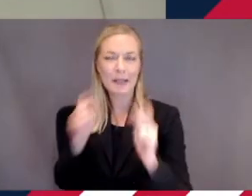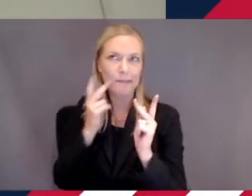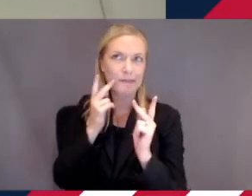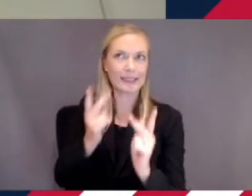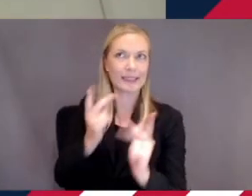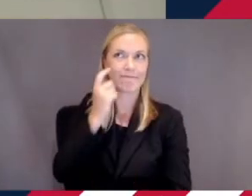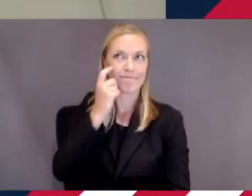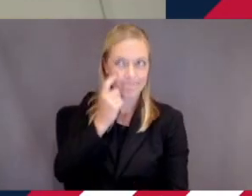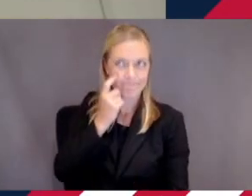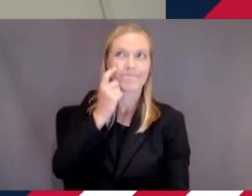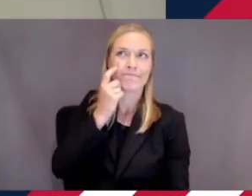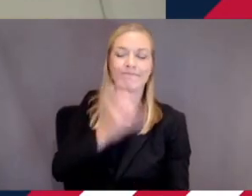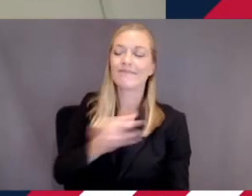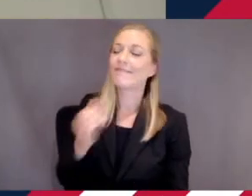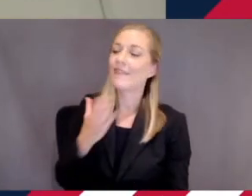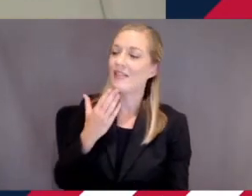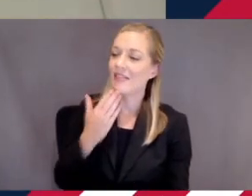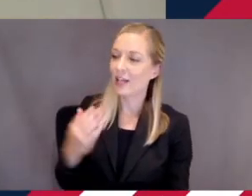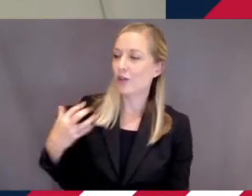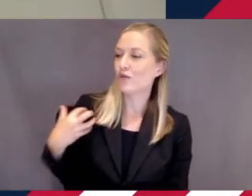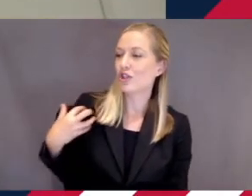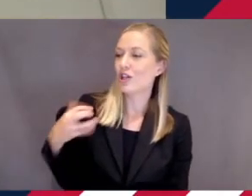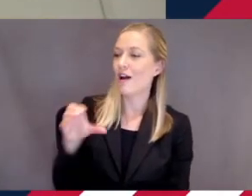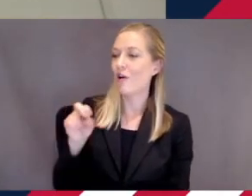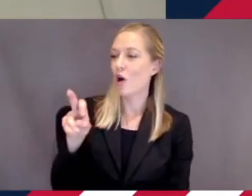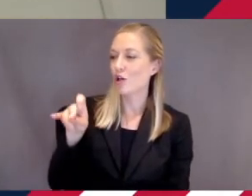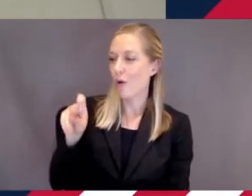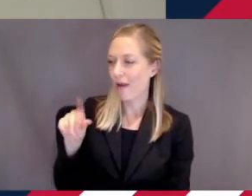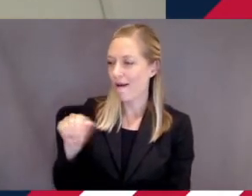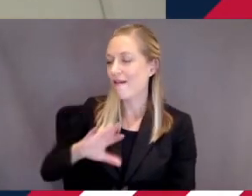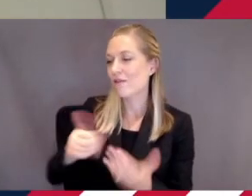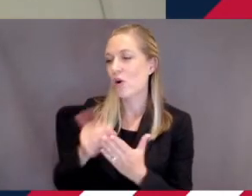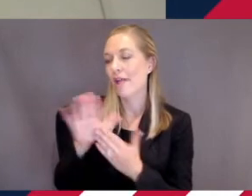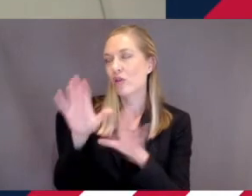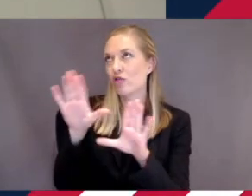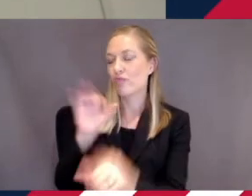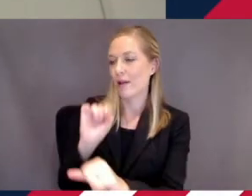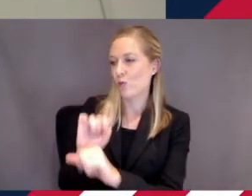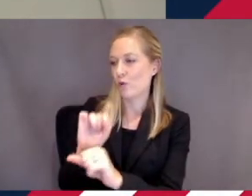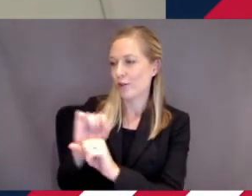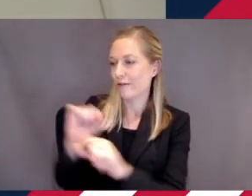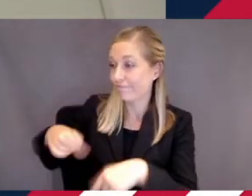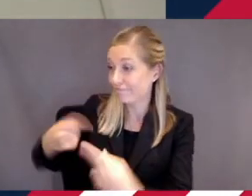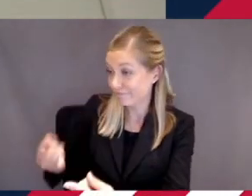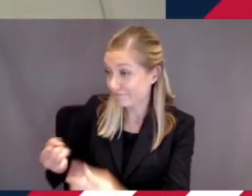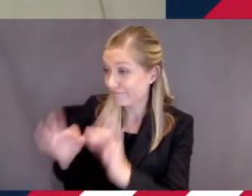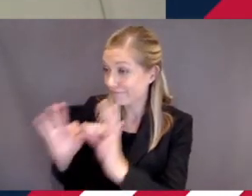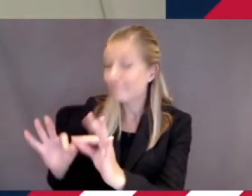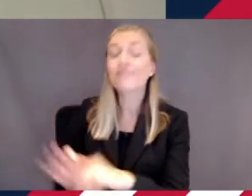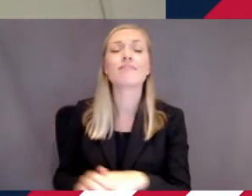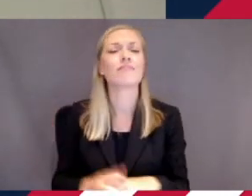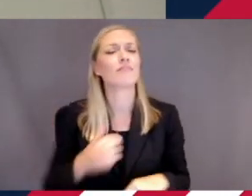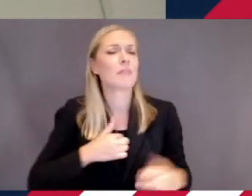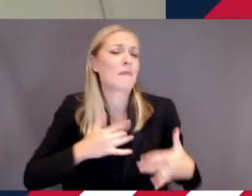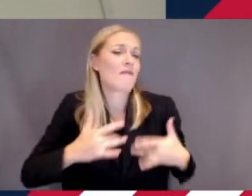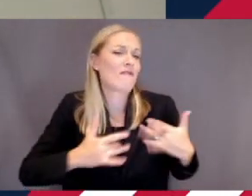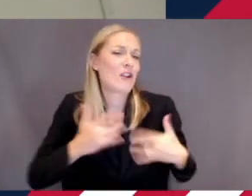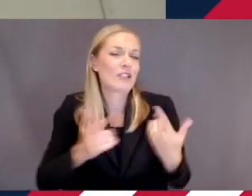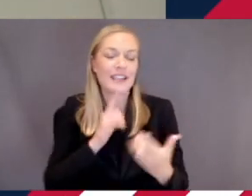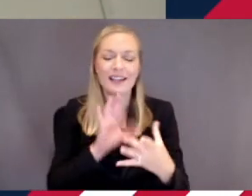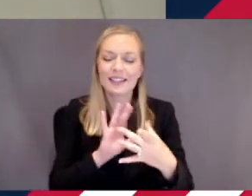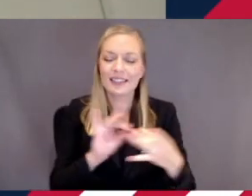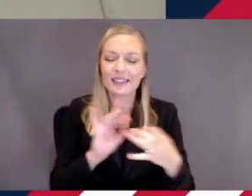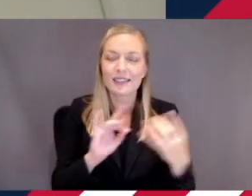and all of your good work. And I am very excited to be speaking to you as a supporter of Joe Biden and